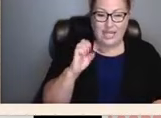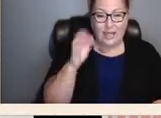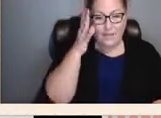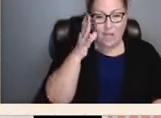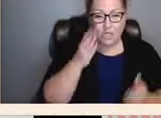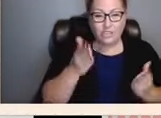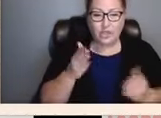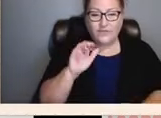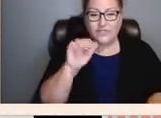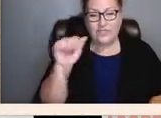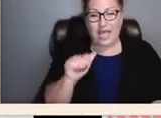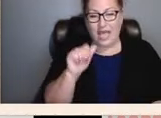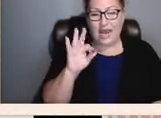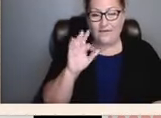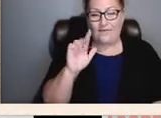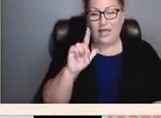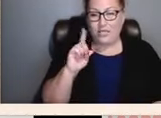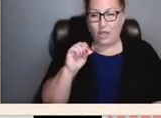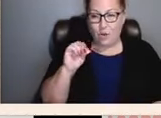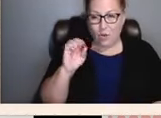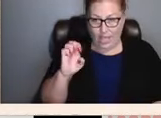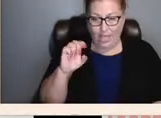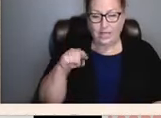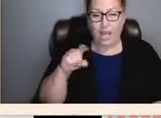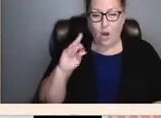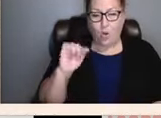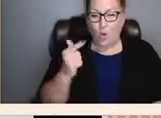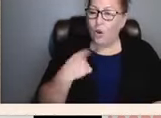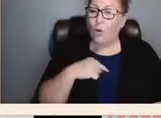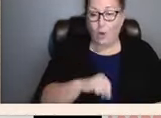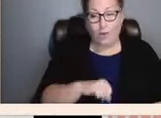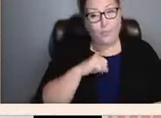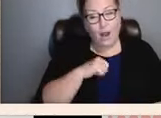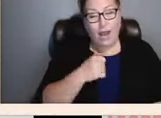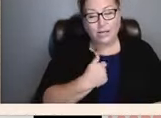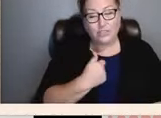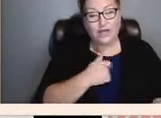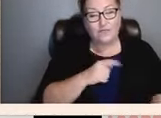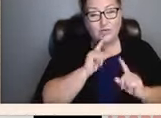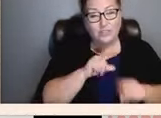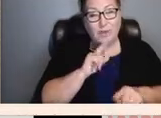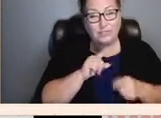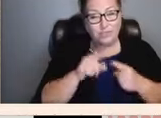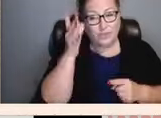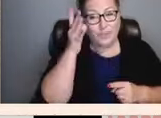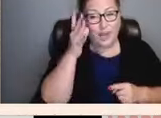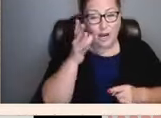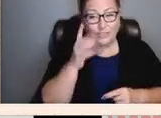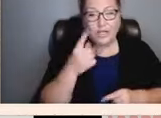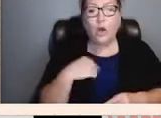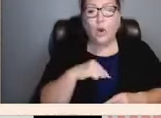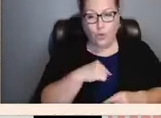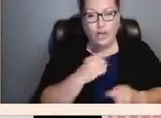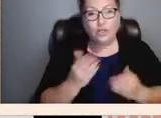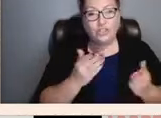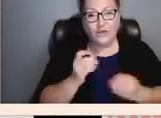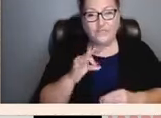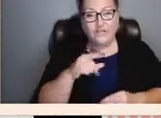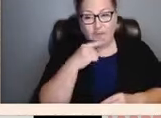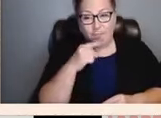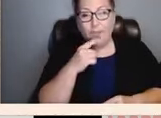eseparentservices@fldoe.org. We pride ourselves on our responsiveness to parents. We are servants of the public, and our job is